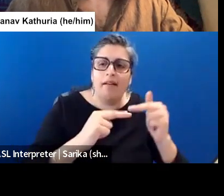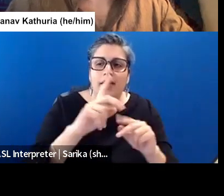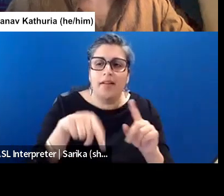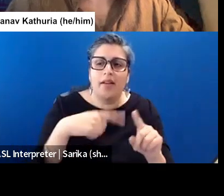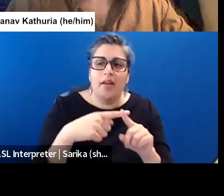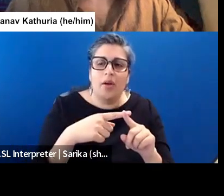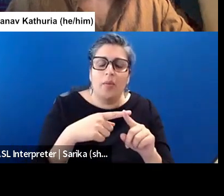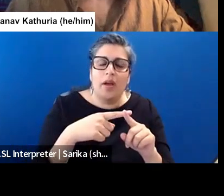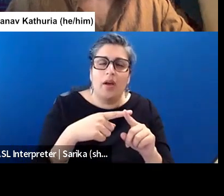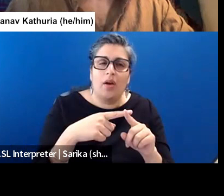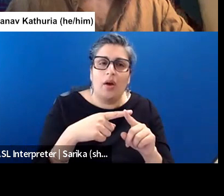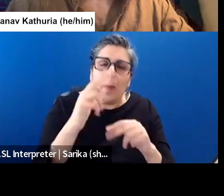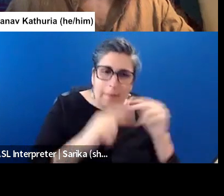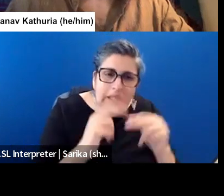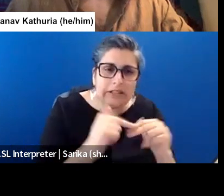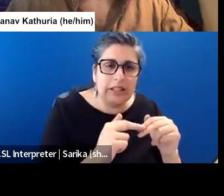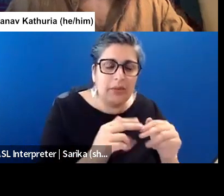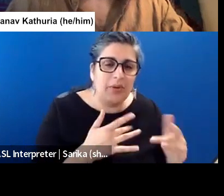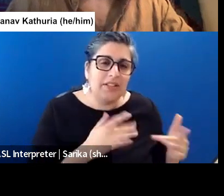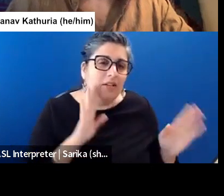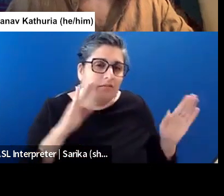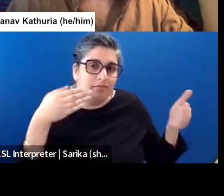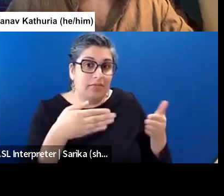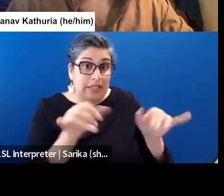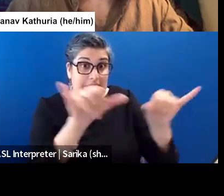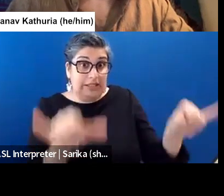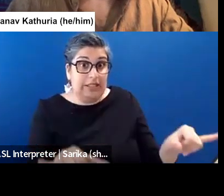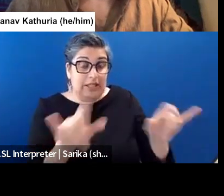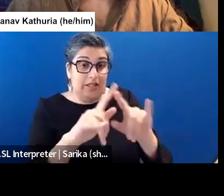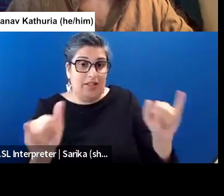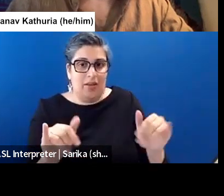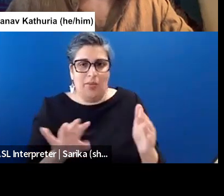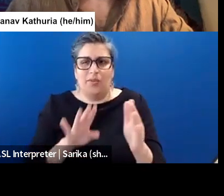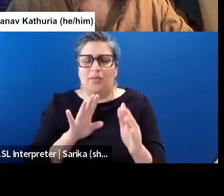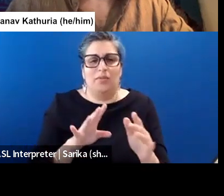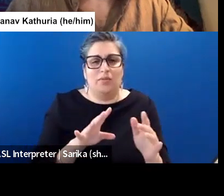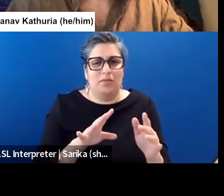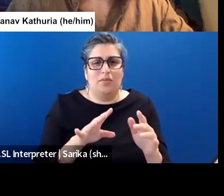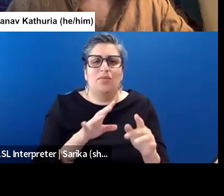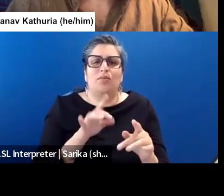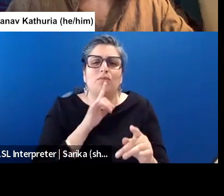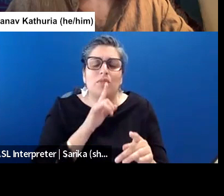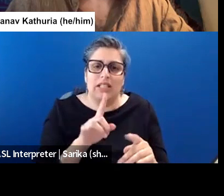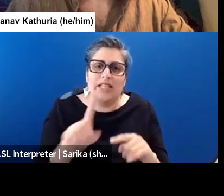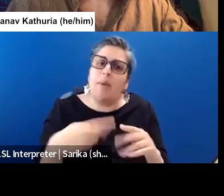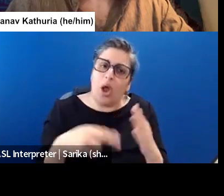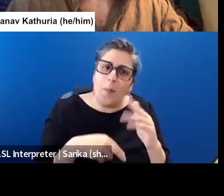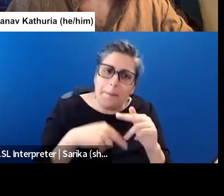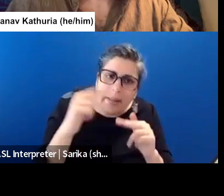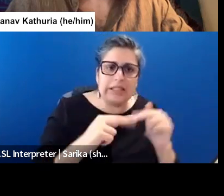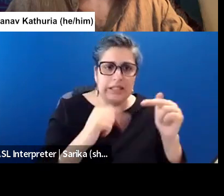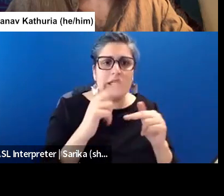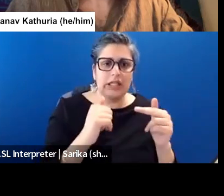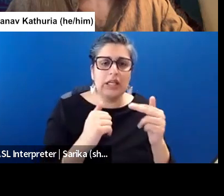is not, we tend to have a focus on, you know, the system while we're talking about abolition, but abolition is about building. It's about